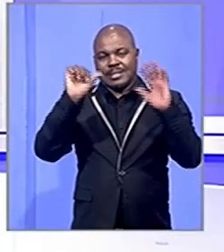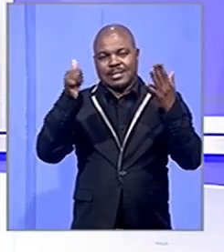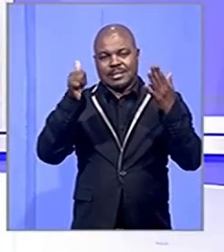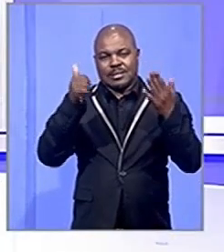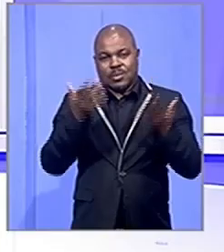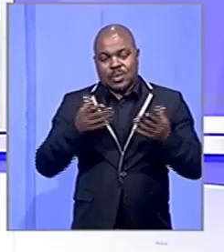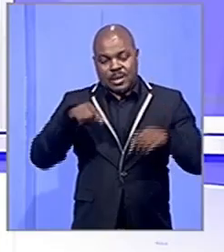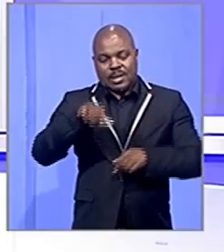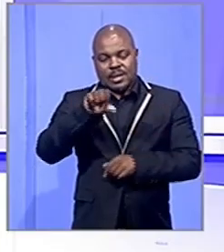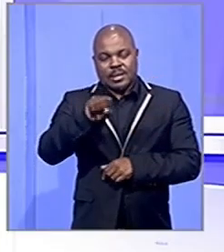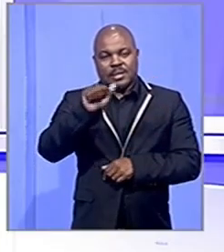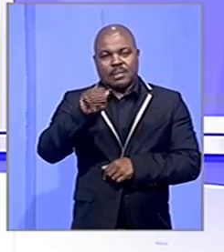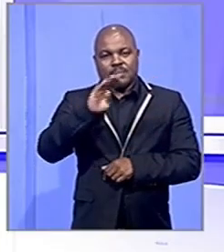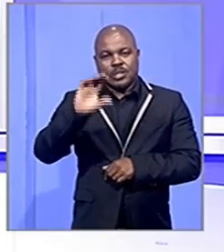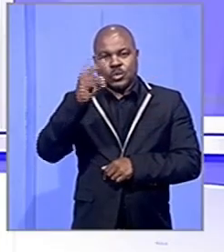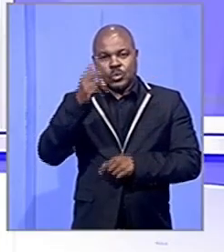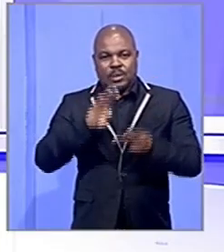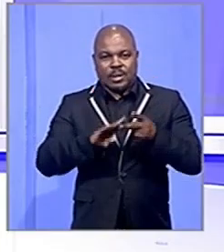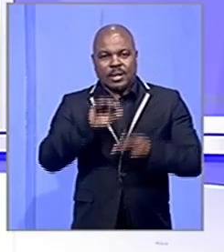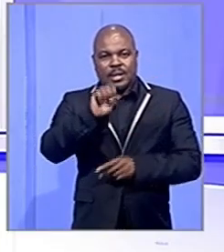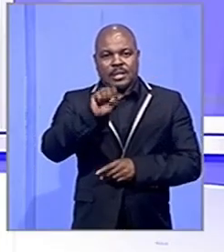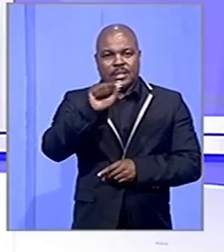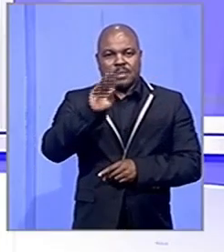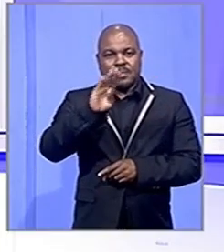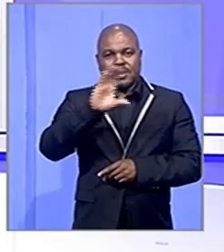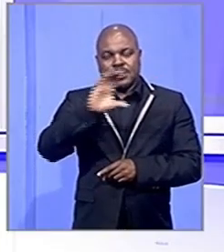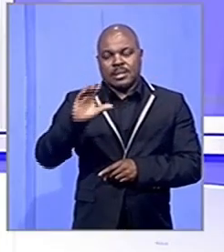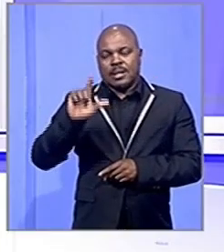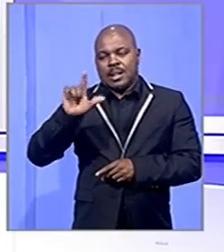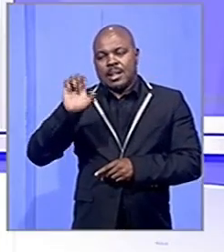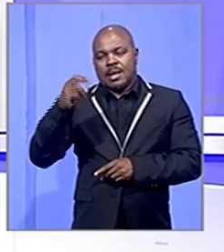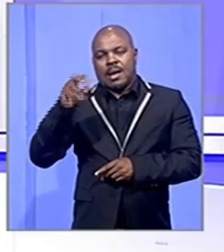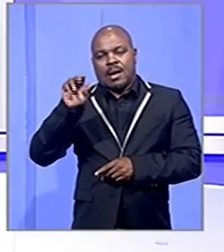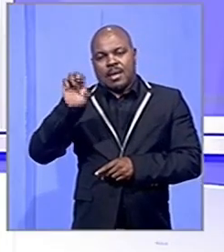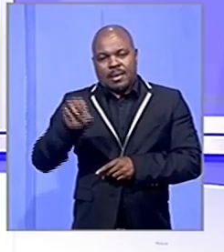gone fano mo SABC2 le SABC le hae. Ga